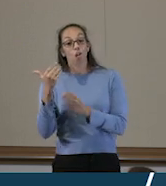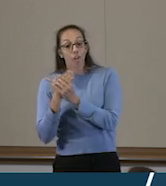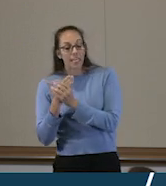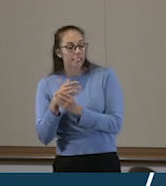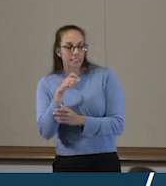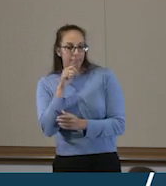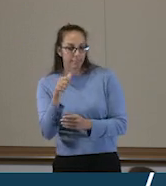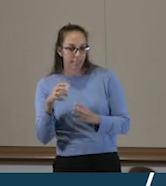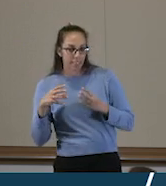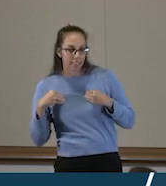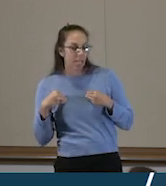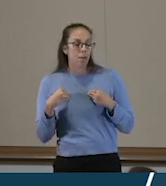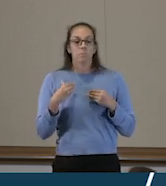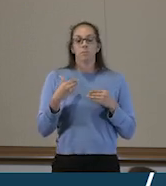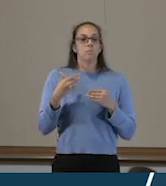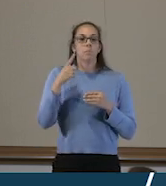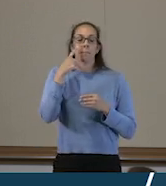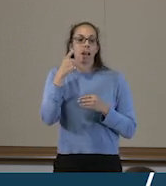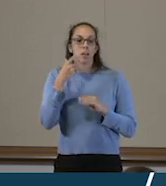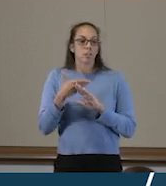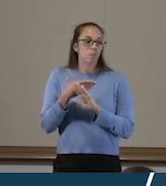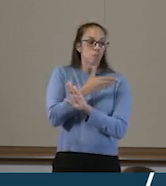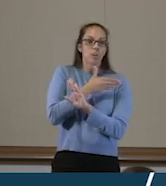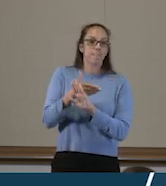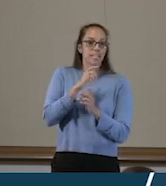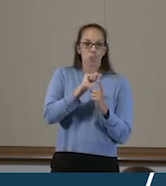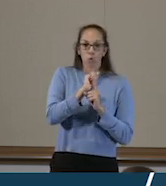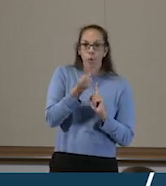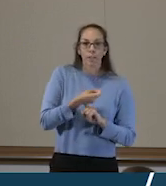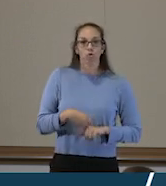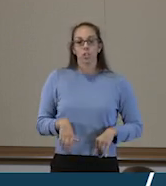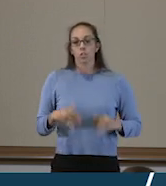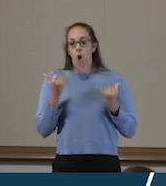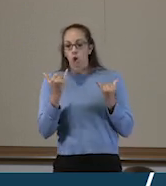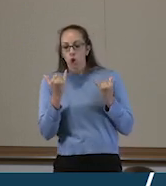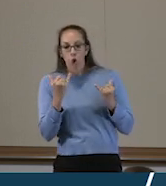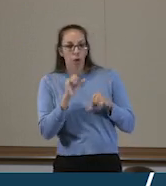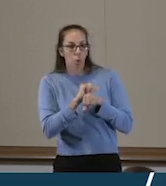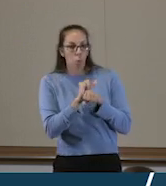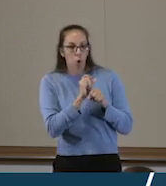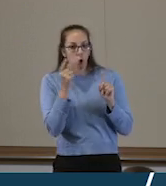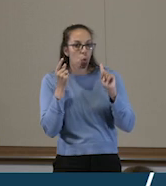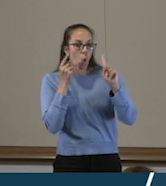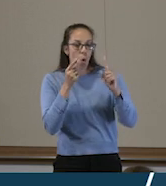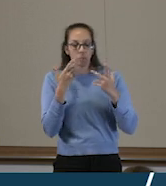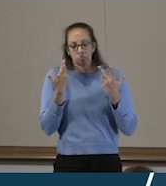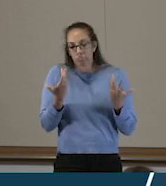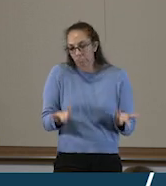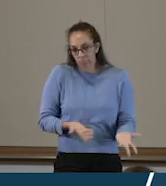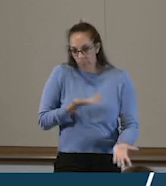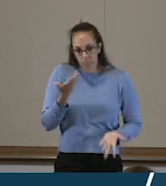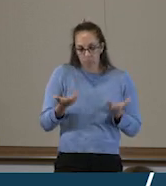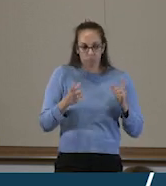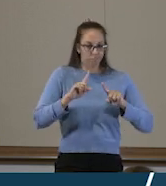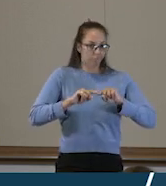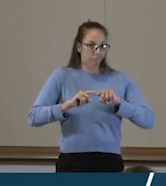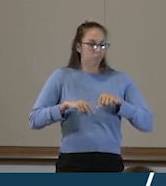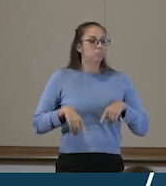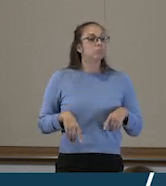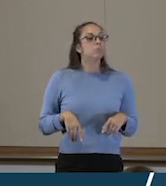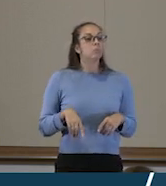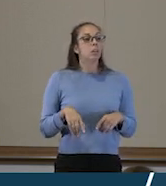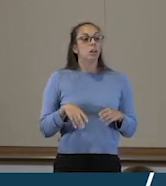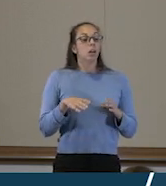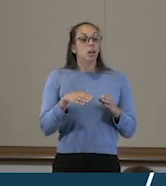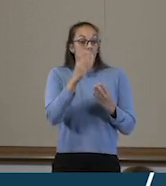goals, priorities, and objectives, based on our team's current work plan. I will tell you that I am